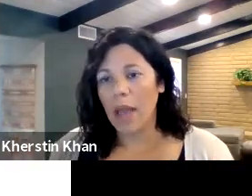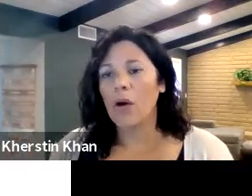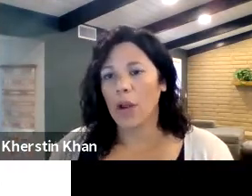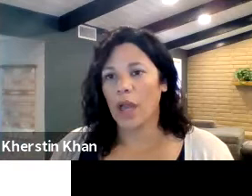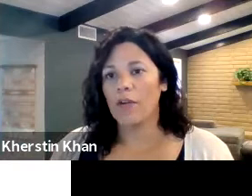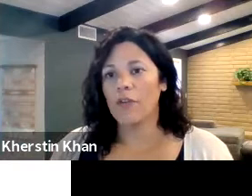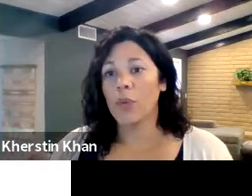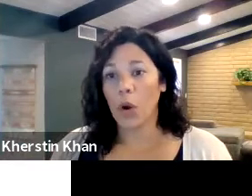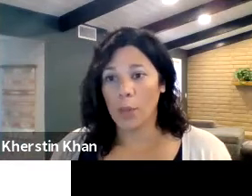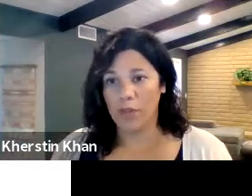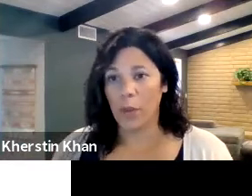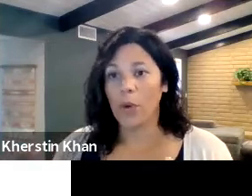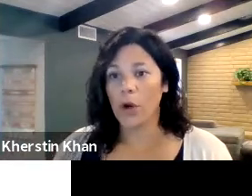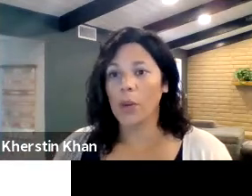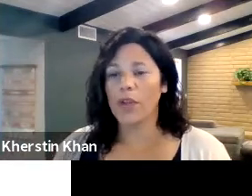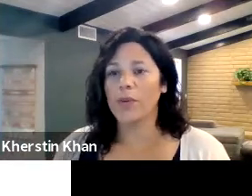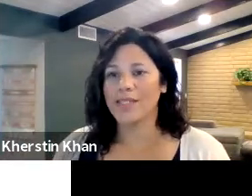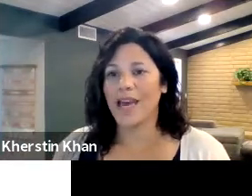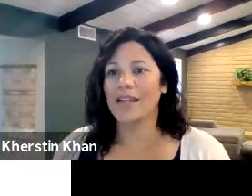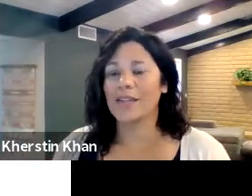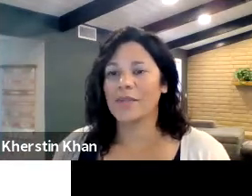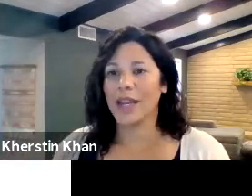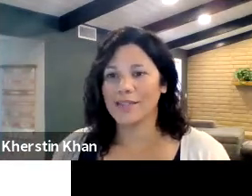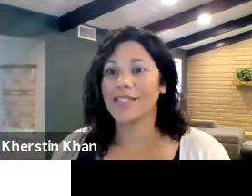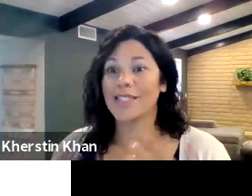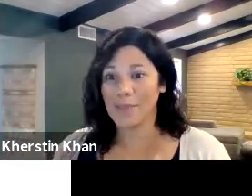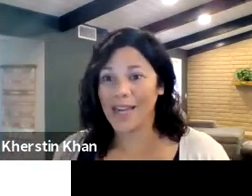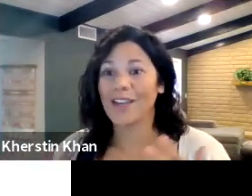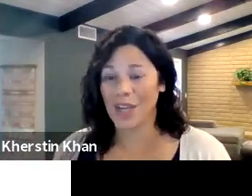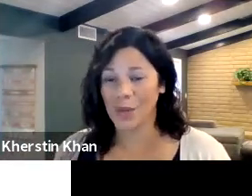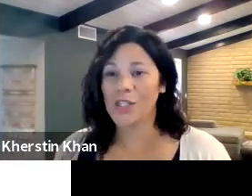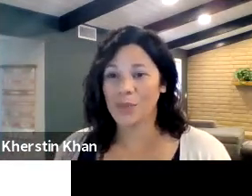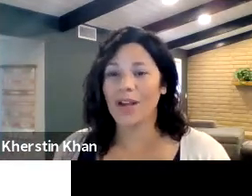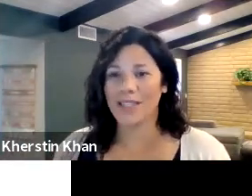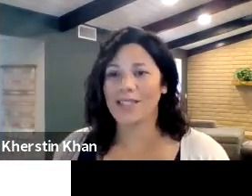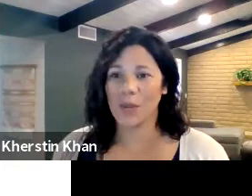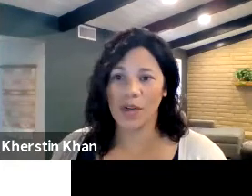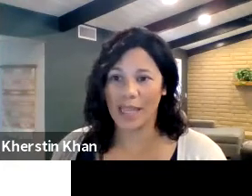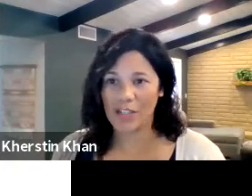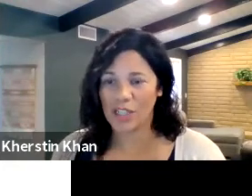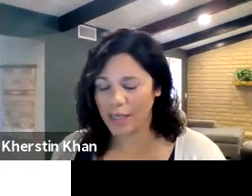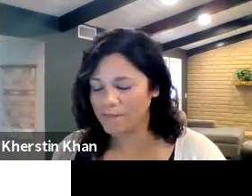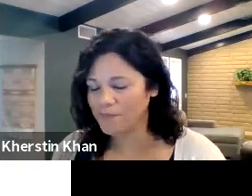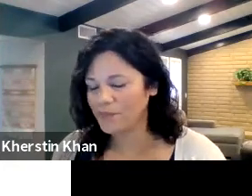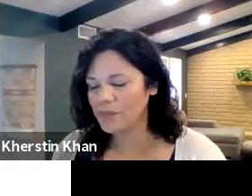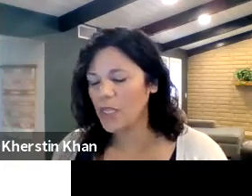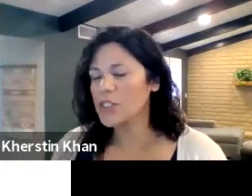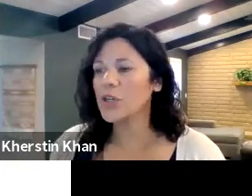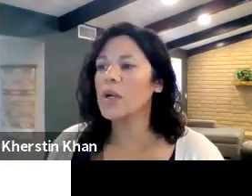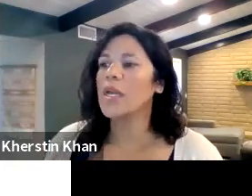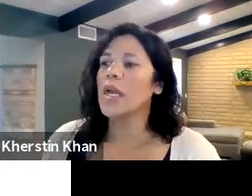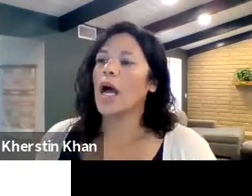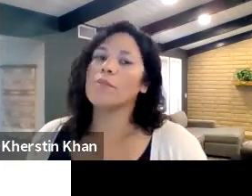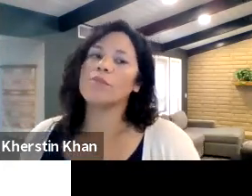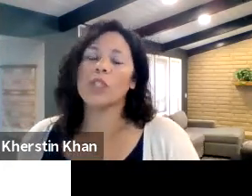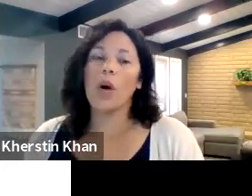seeing come out of program review. Program review is that systematic evaluation process that we're engaging in.